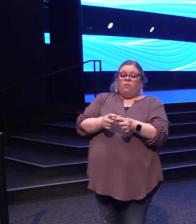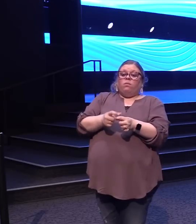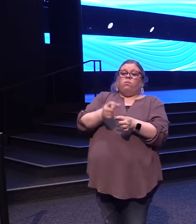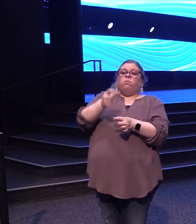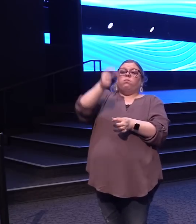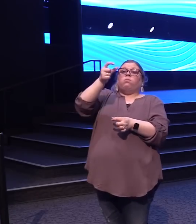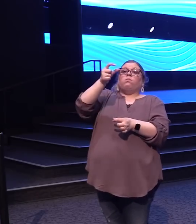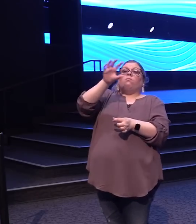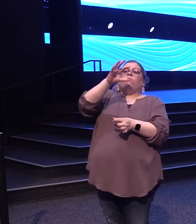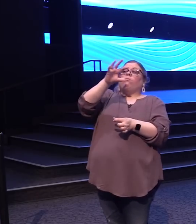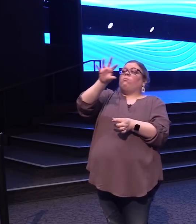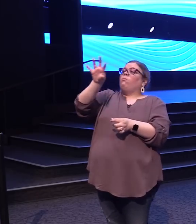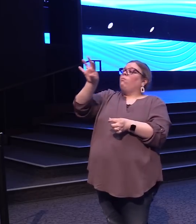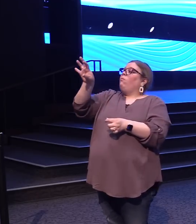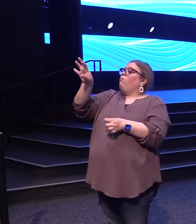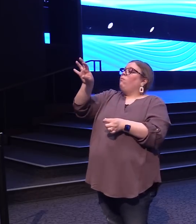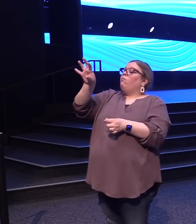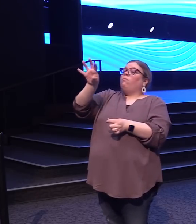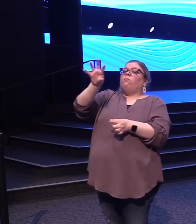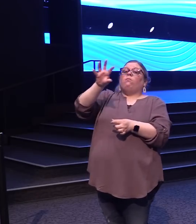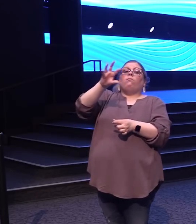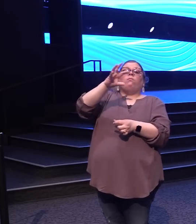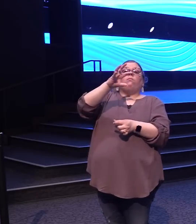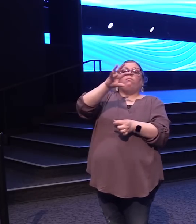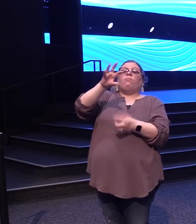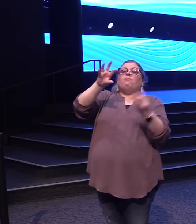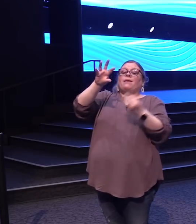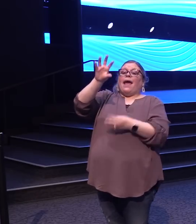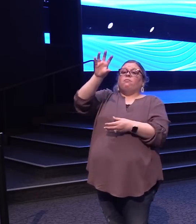check stuff out. And then Monday morning,